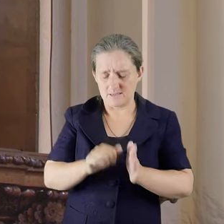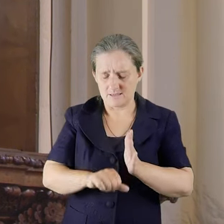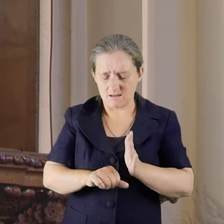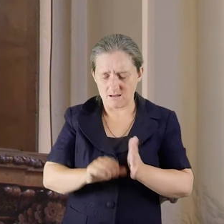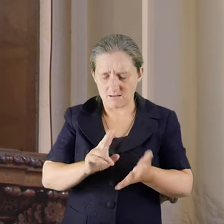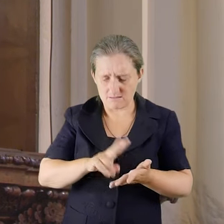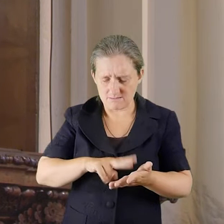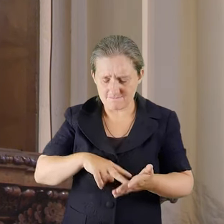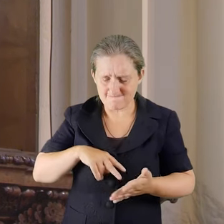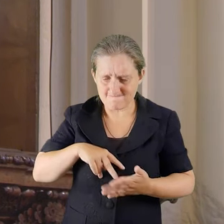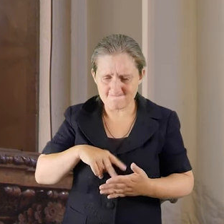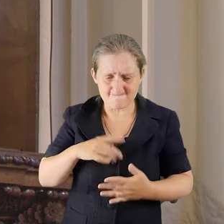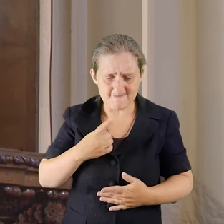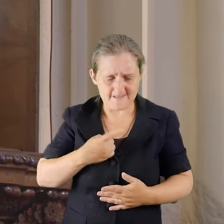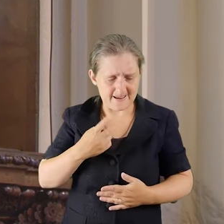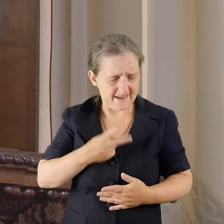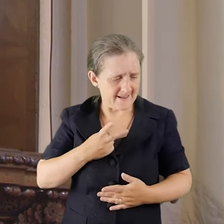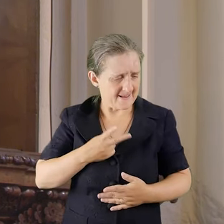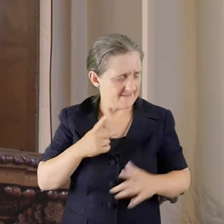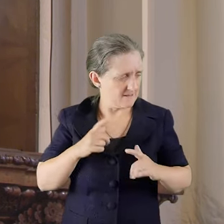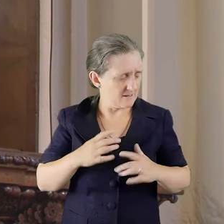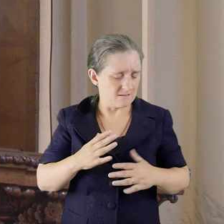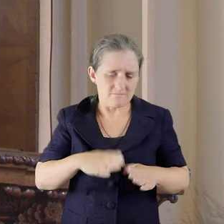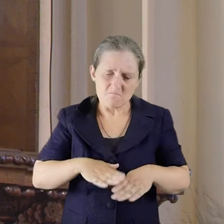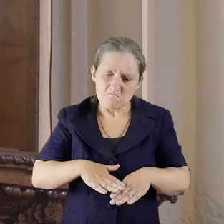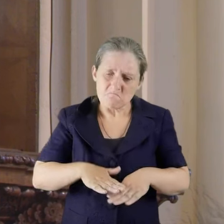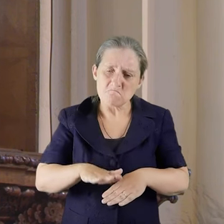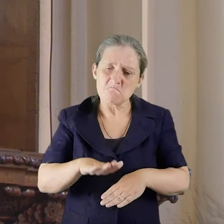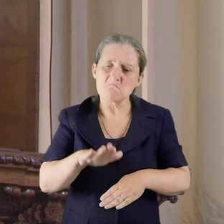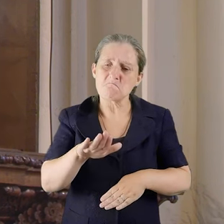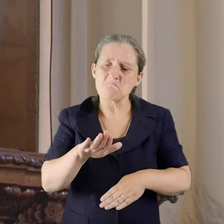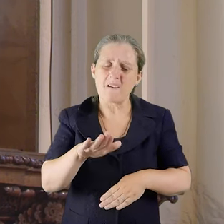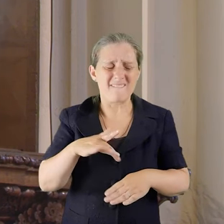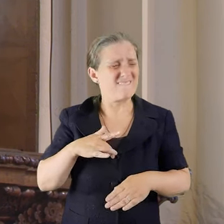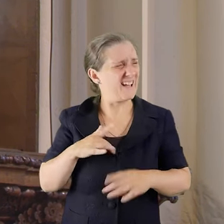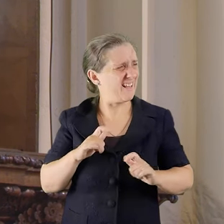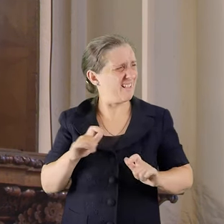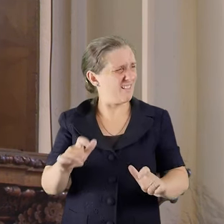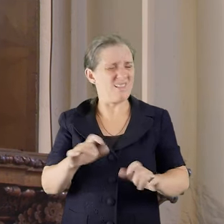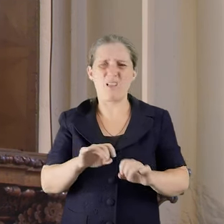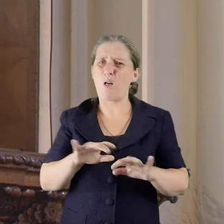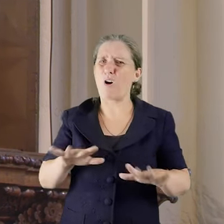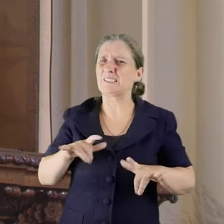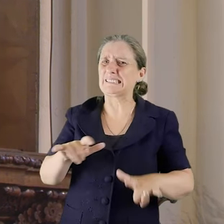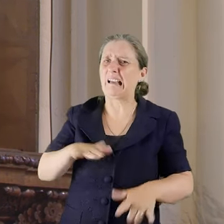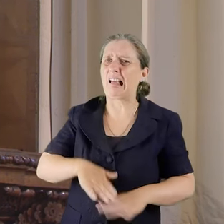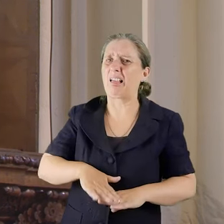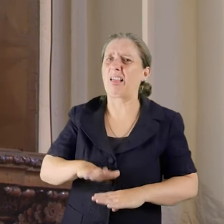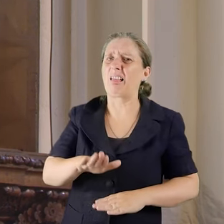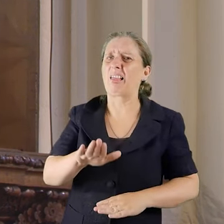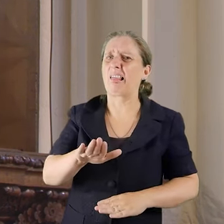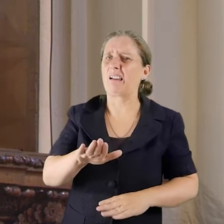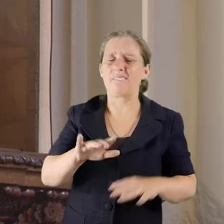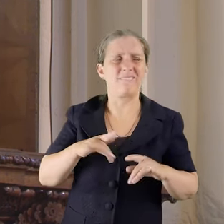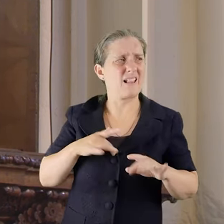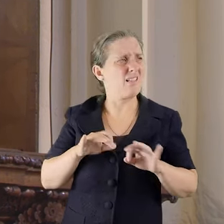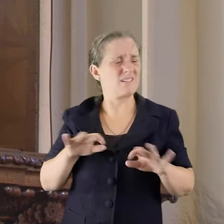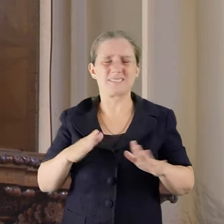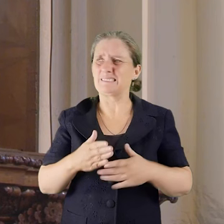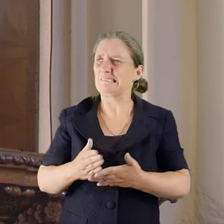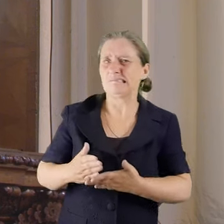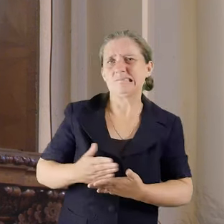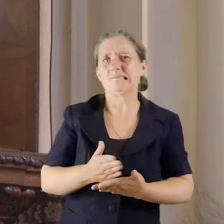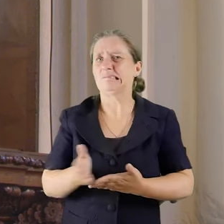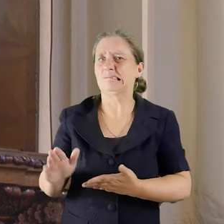himself up again, he still felt lost. Though he was trying to find his way,